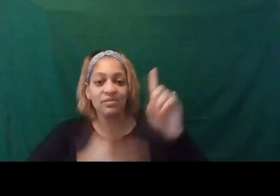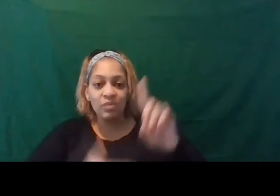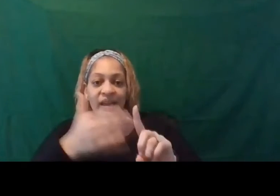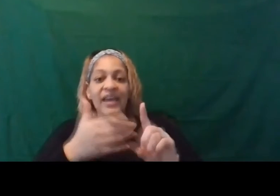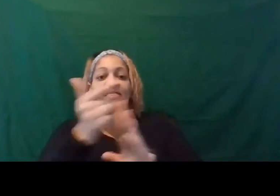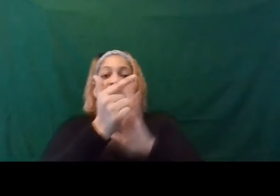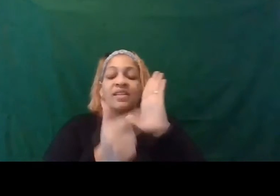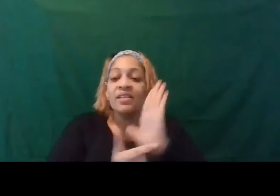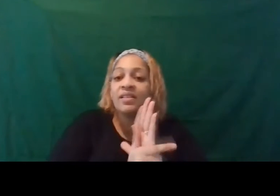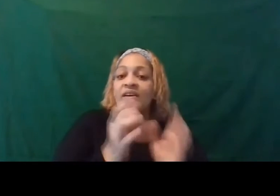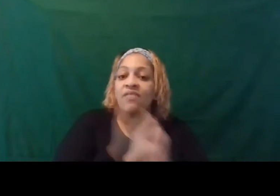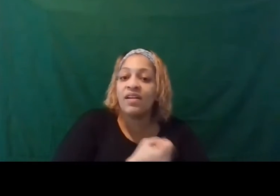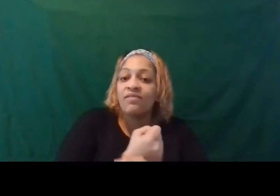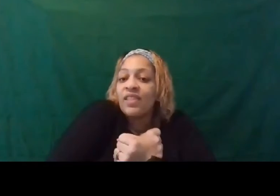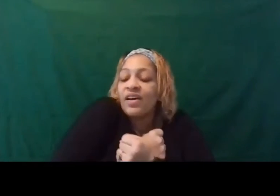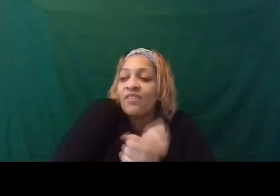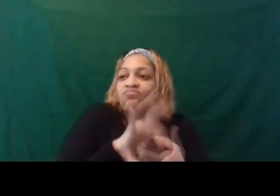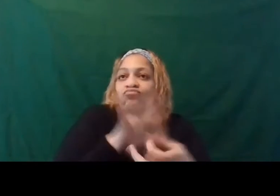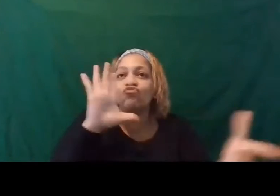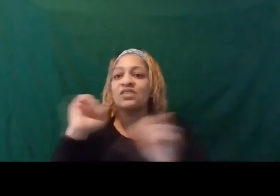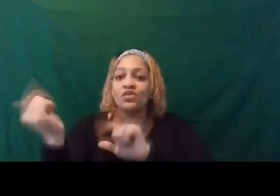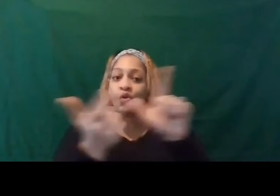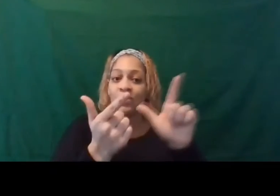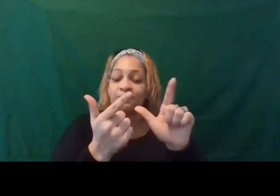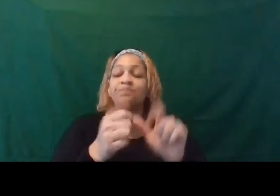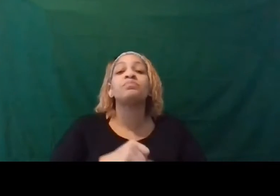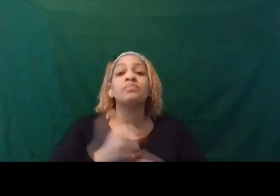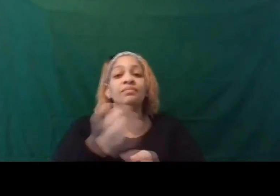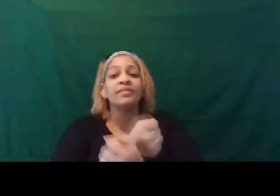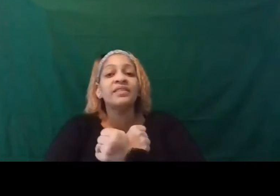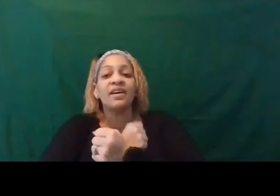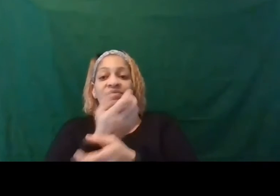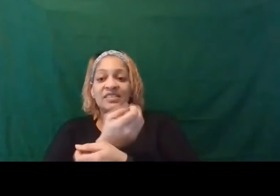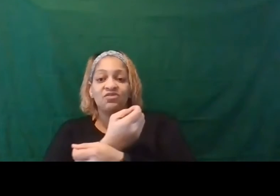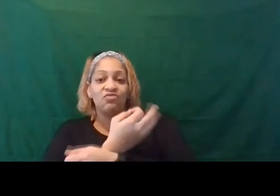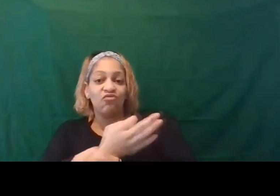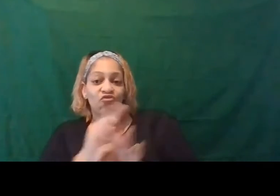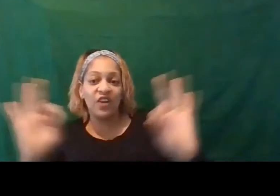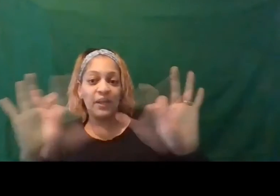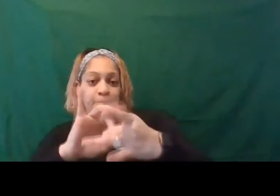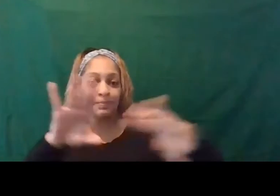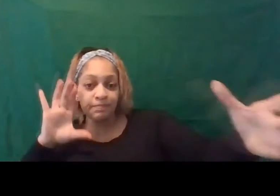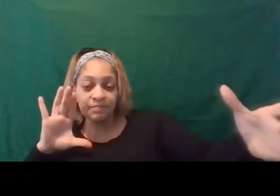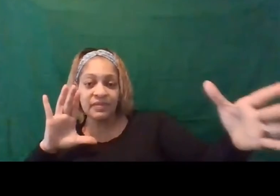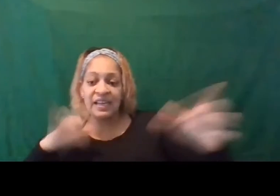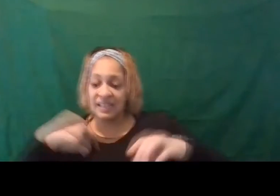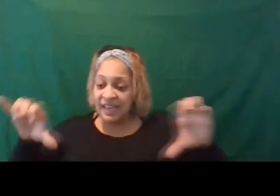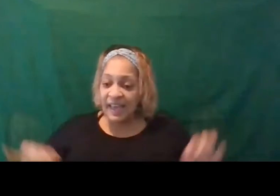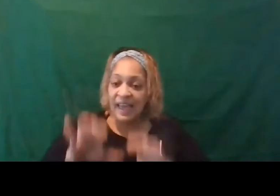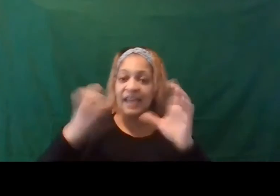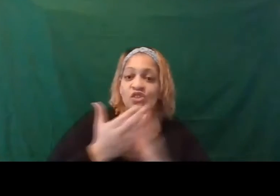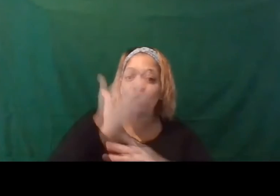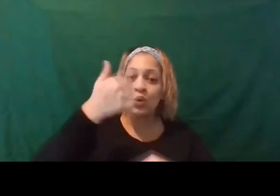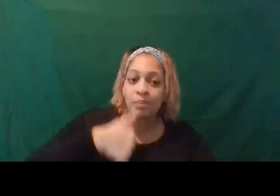all. Together, love is freedom, and it acts through me